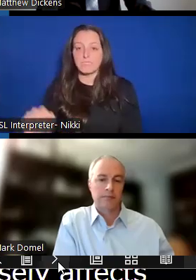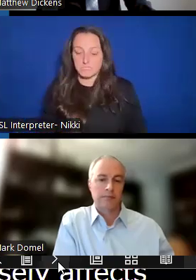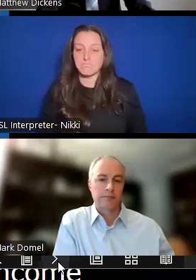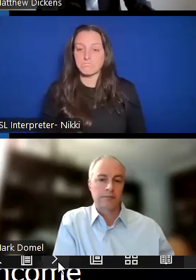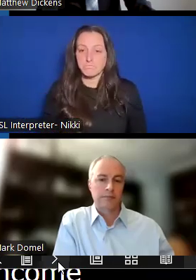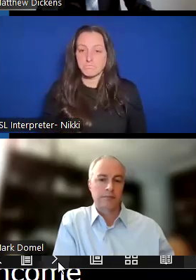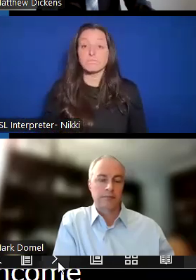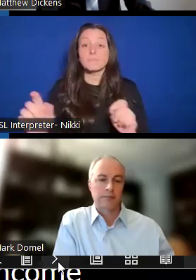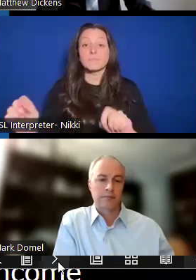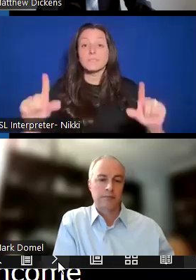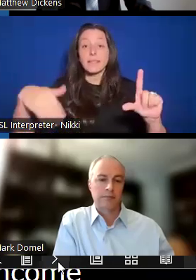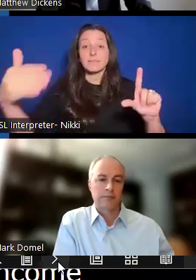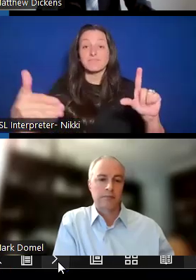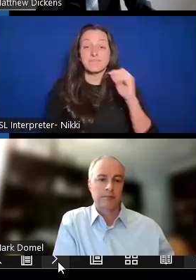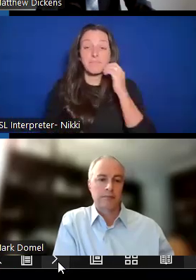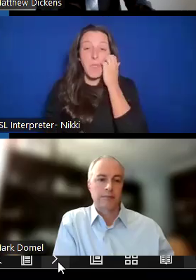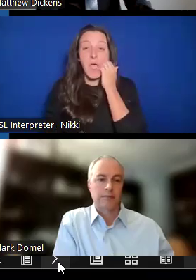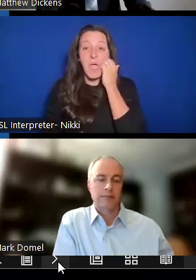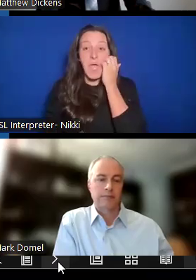Slide.